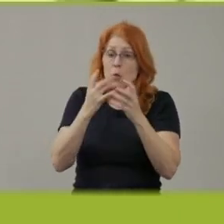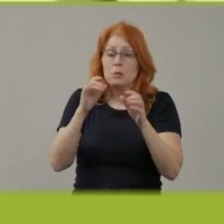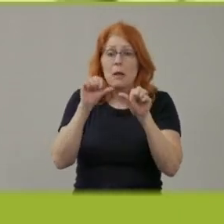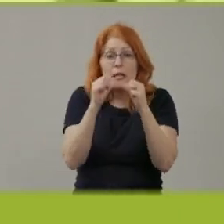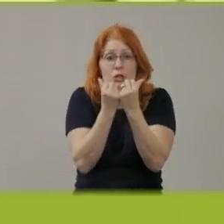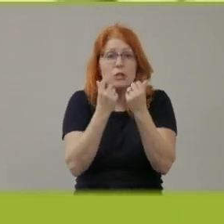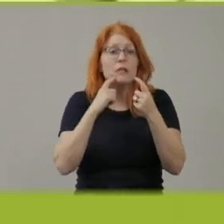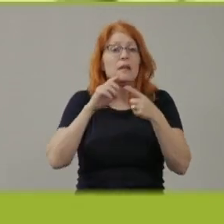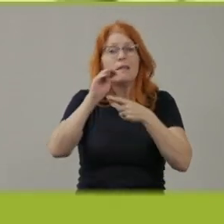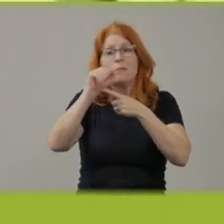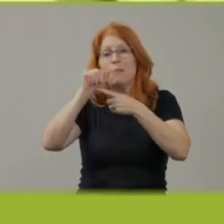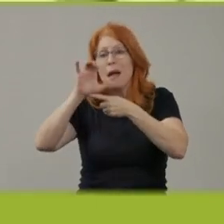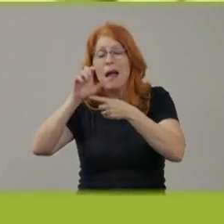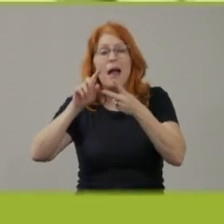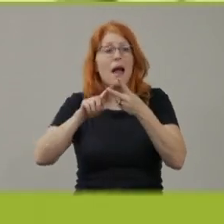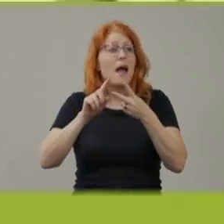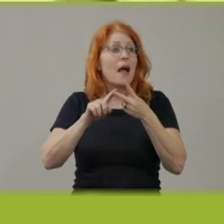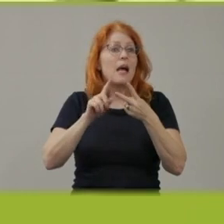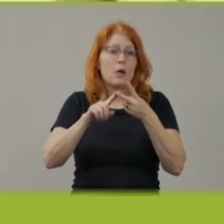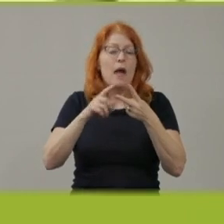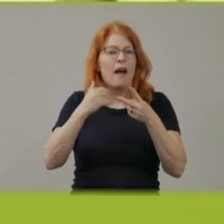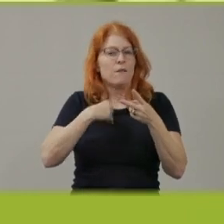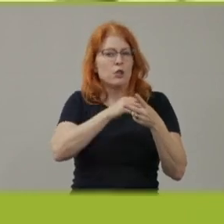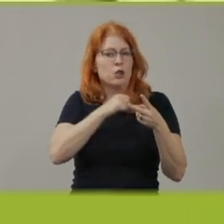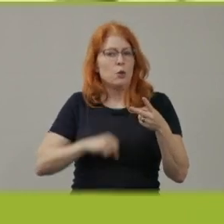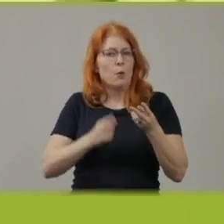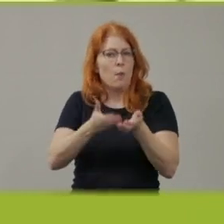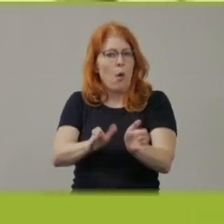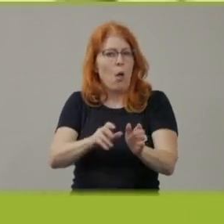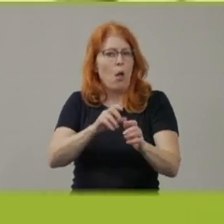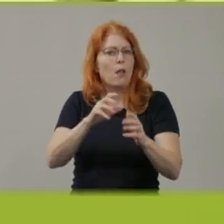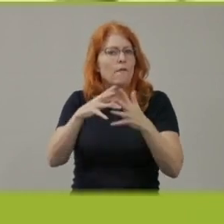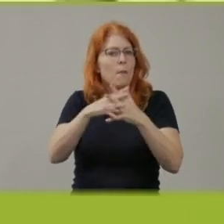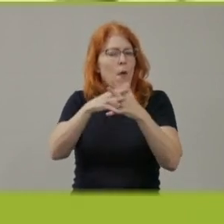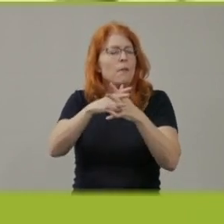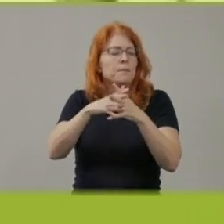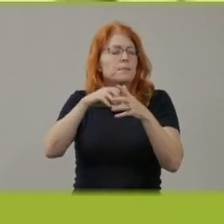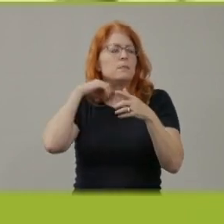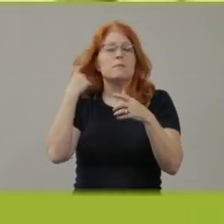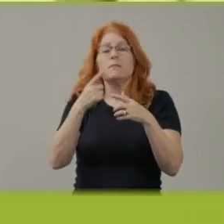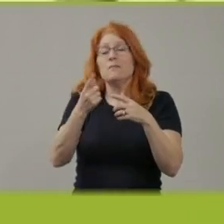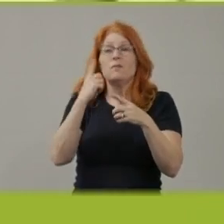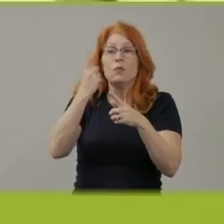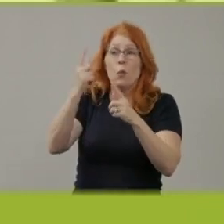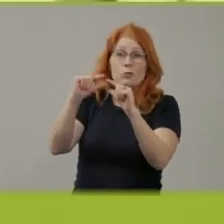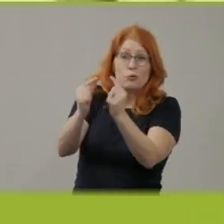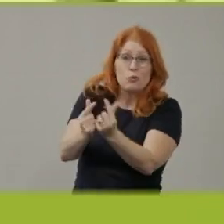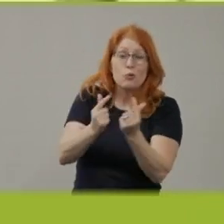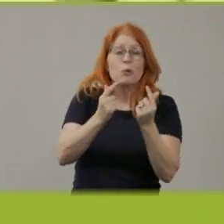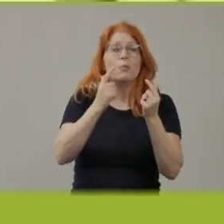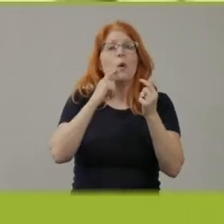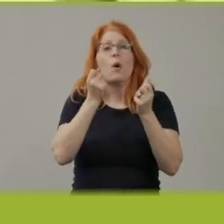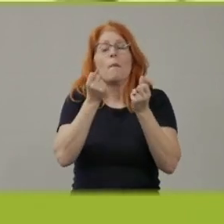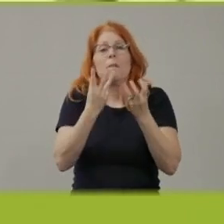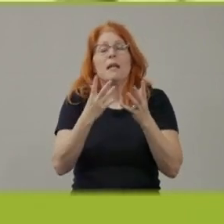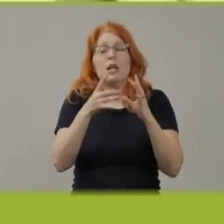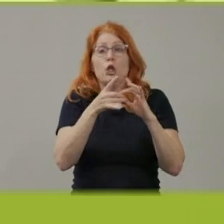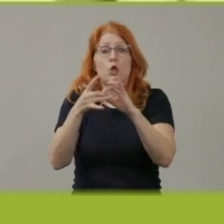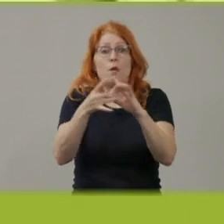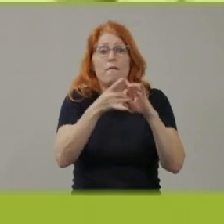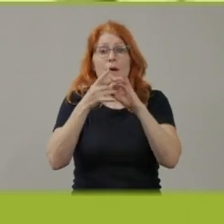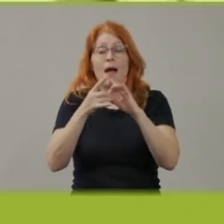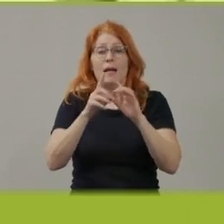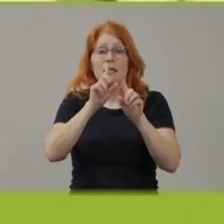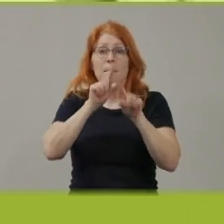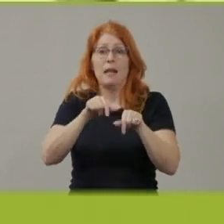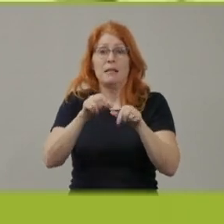could have a MAC, which we do for Super Bowl. This would just be for one group, or you could have multiple unified commanders,